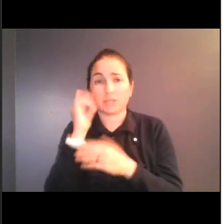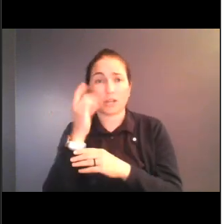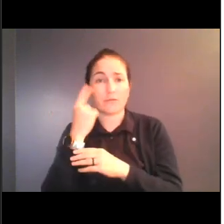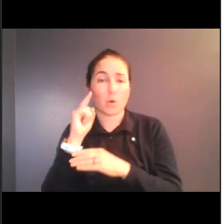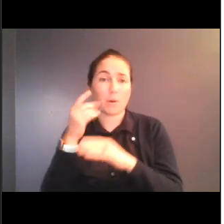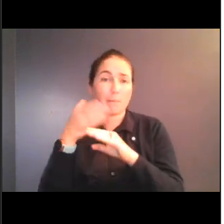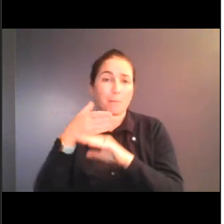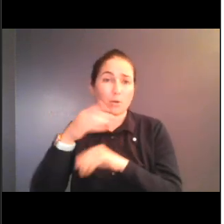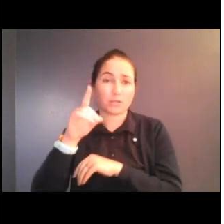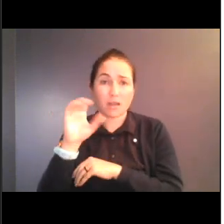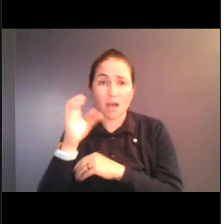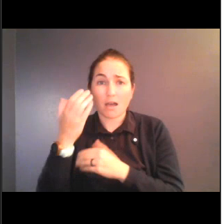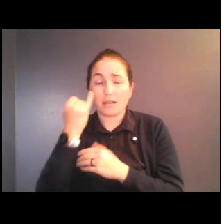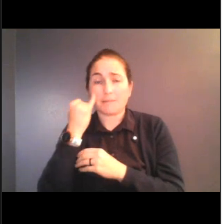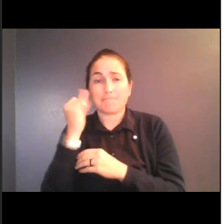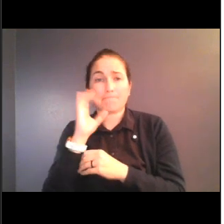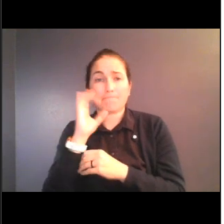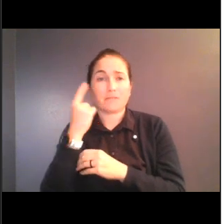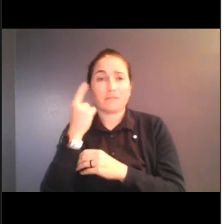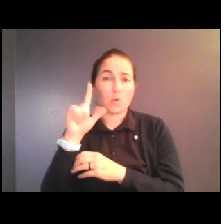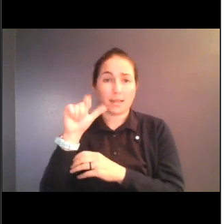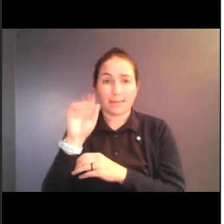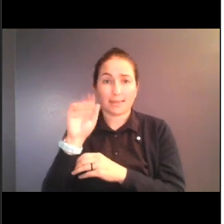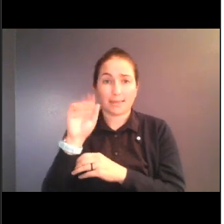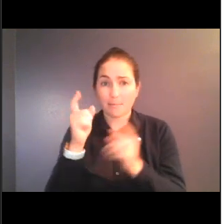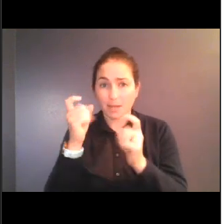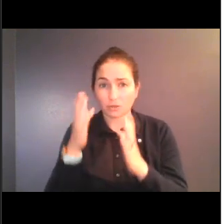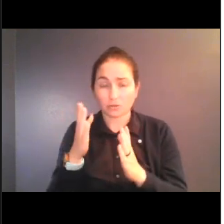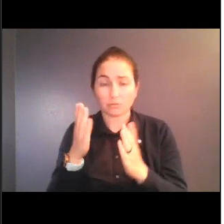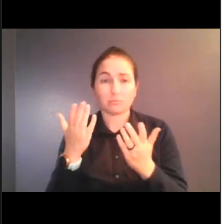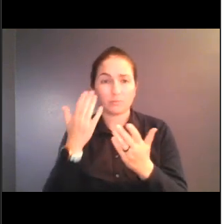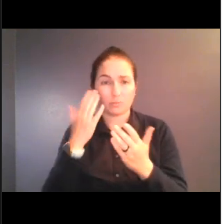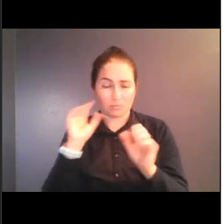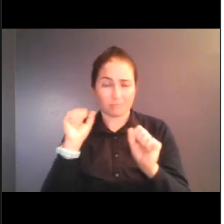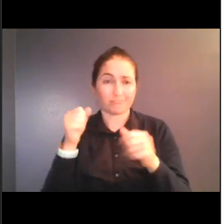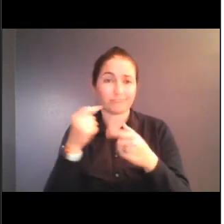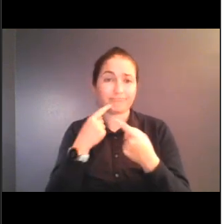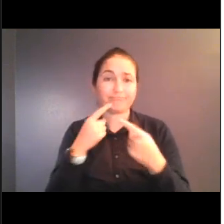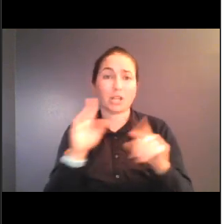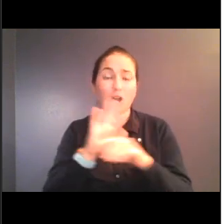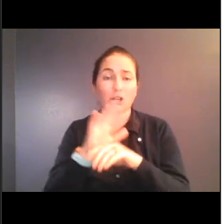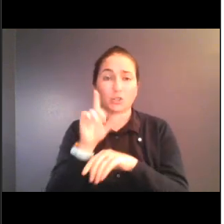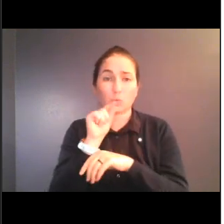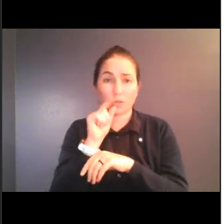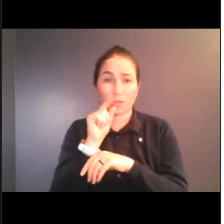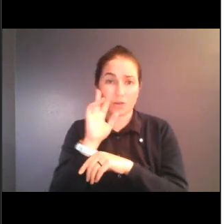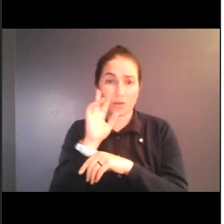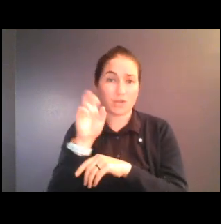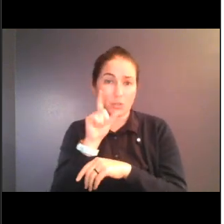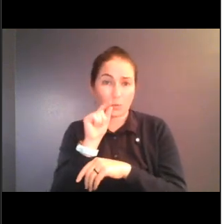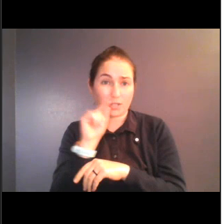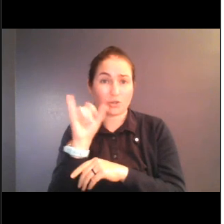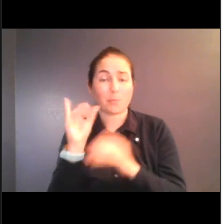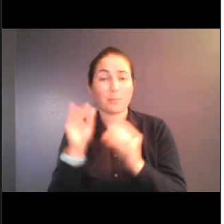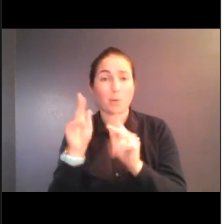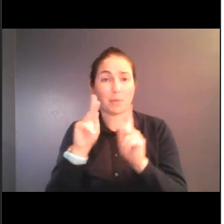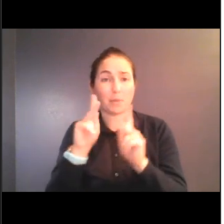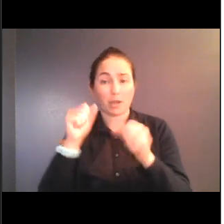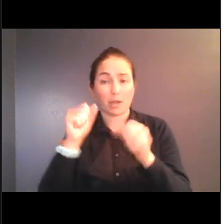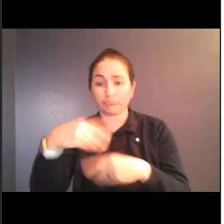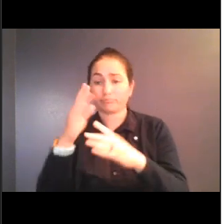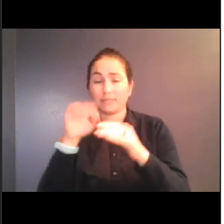postdoc or looking for a lab manager position. Those things are shared on Twitter. They get retweeted, so more people have access to